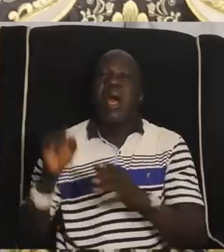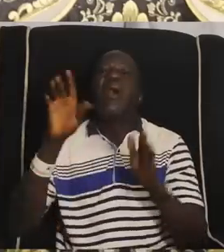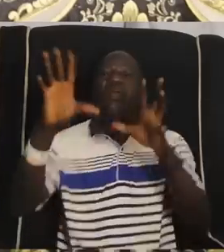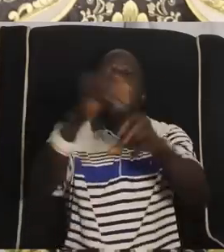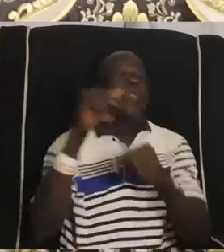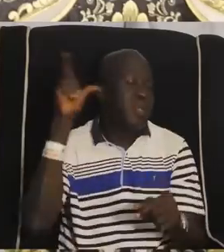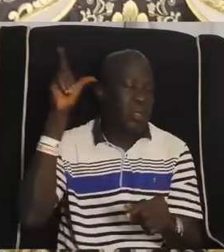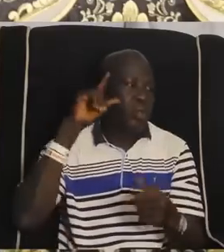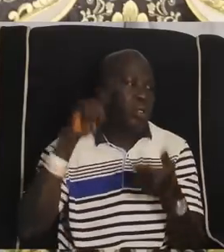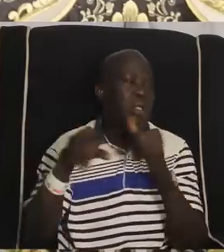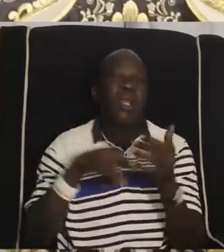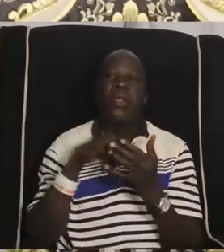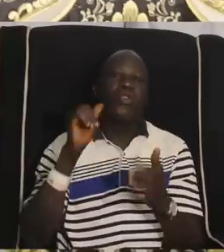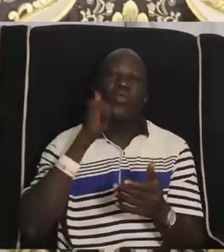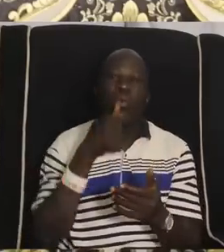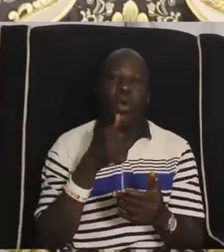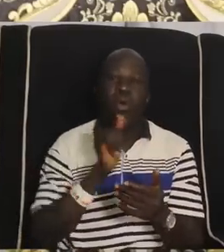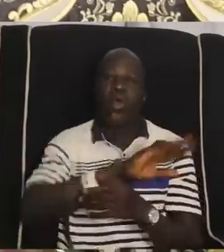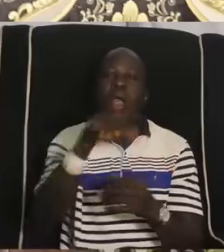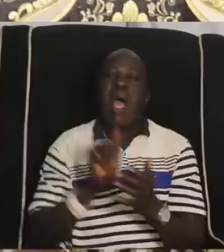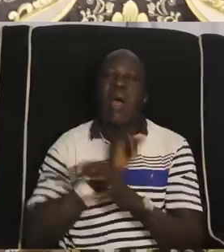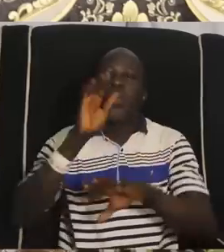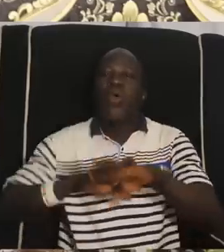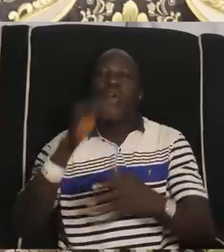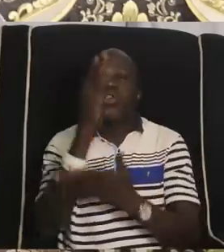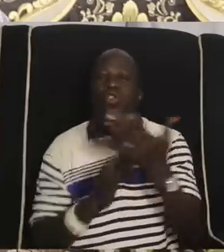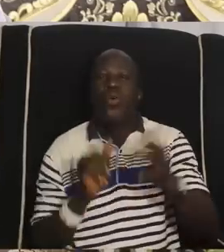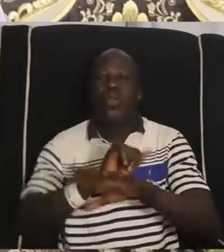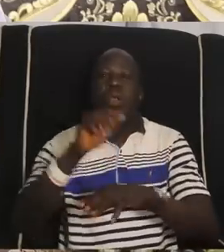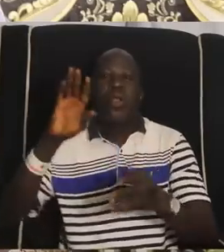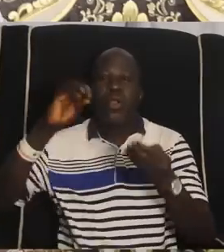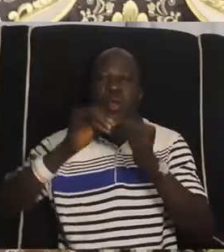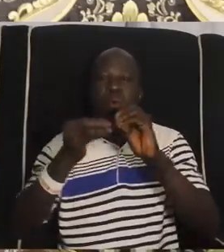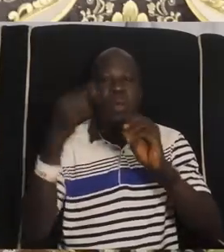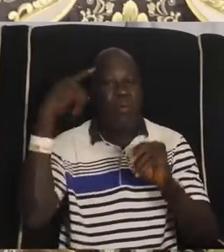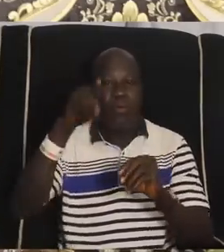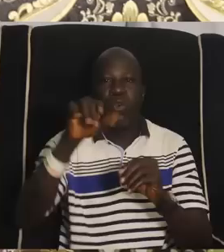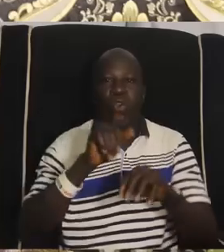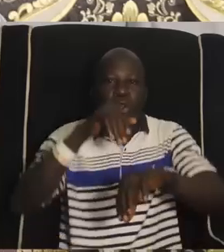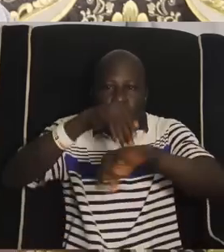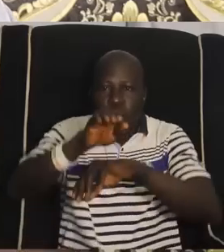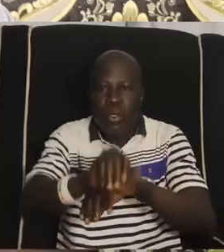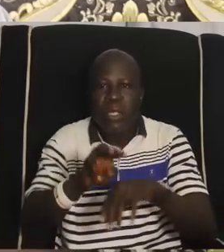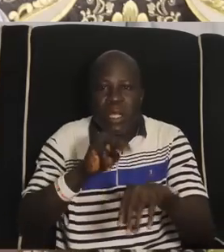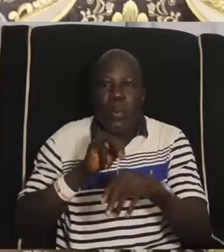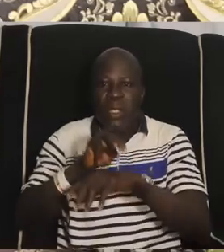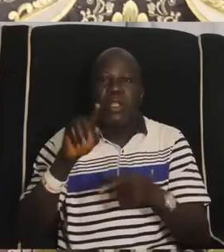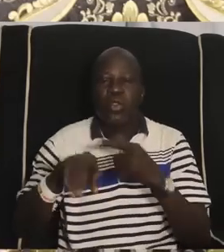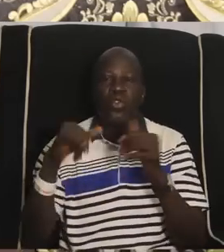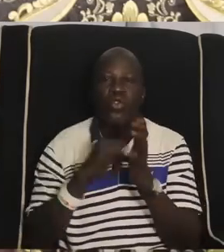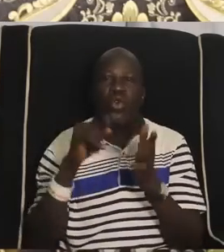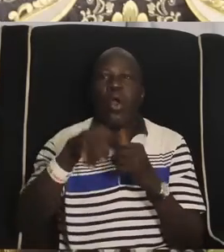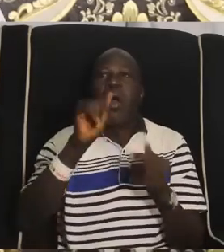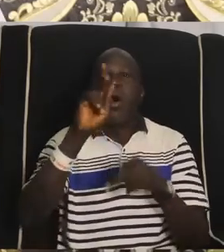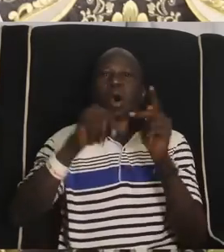eleyi. To ba di ola. Mo ma pe number kan jade. I'll call a number for you. Ti wa send the message si. I'll send message to.